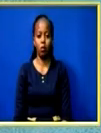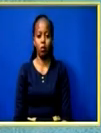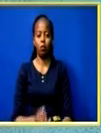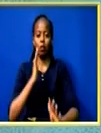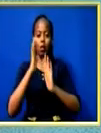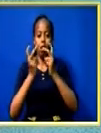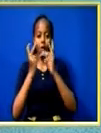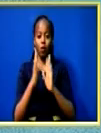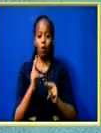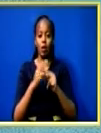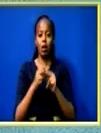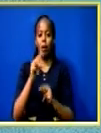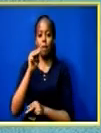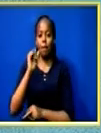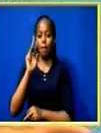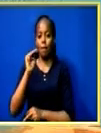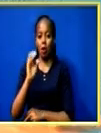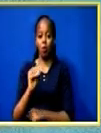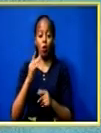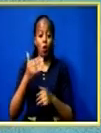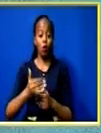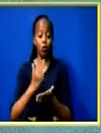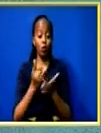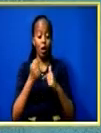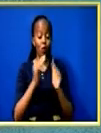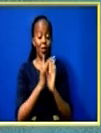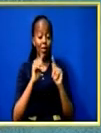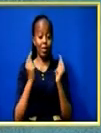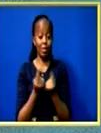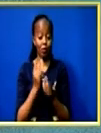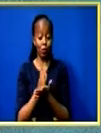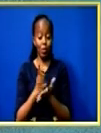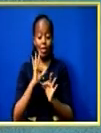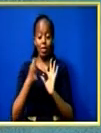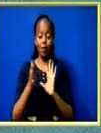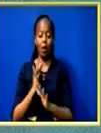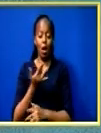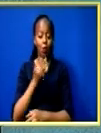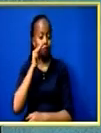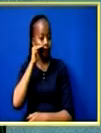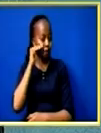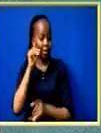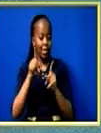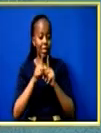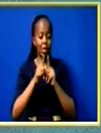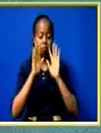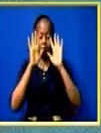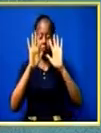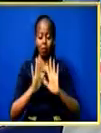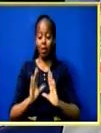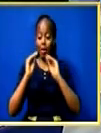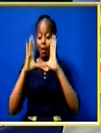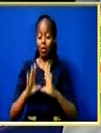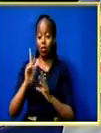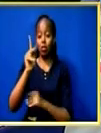Hello there viewers, my name is Mimo Mutungu, and as always I come with the team, our sign language interpreter, Maureen Juguna, and our amazing teacher,